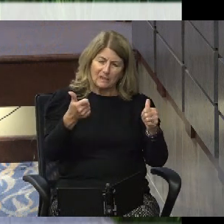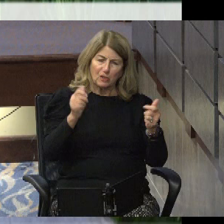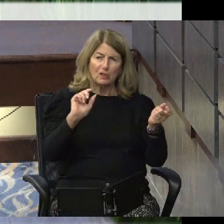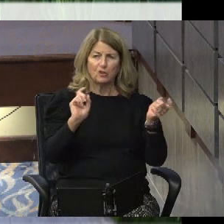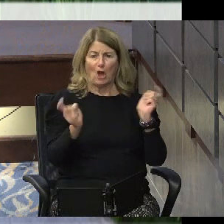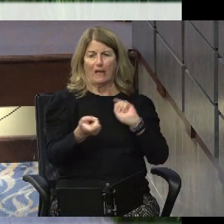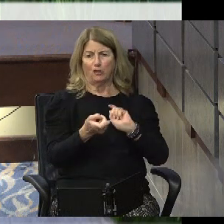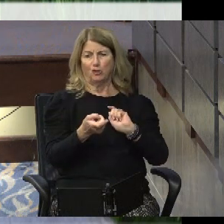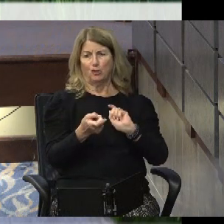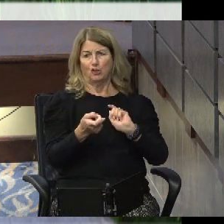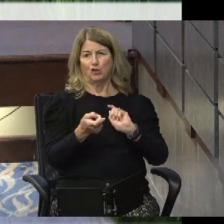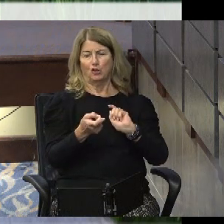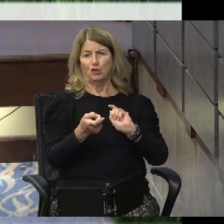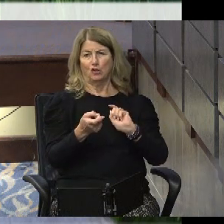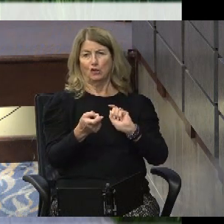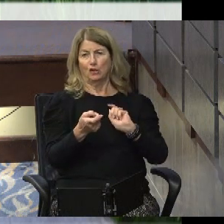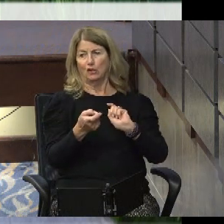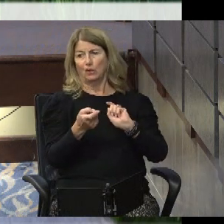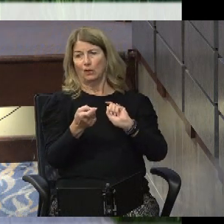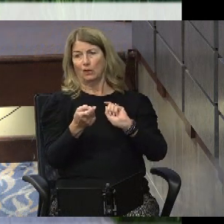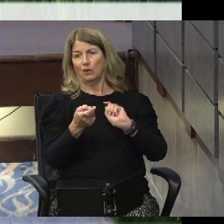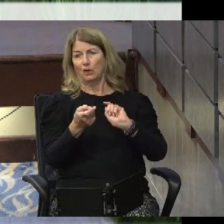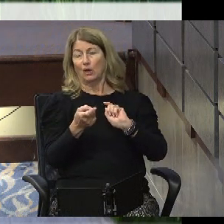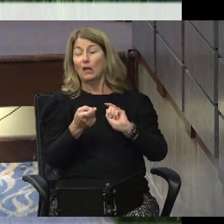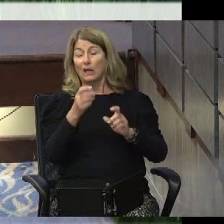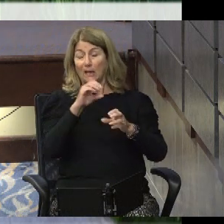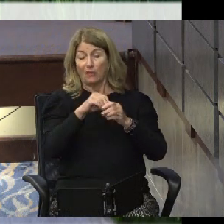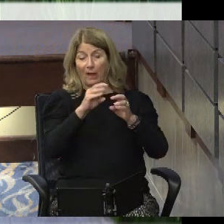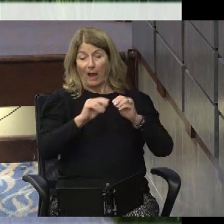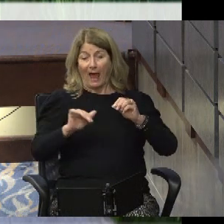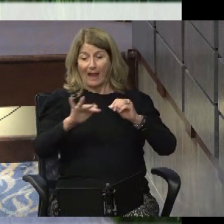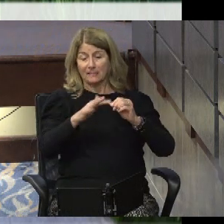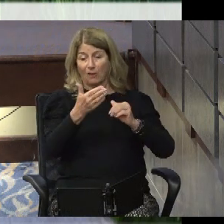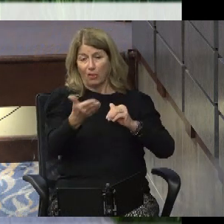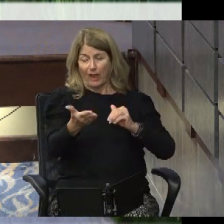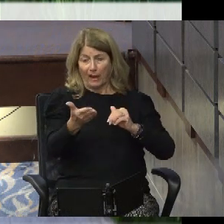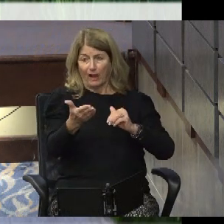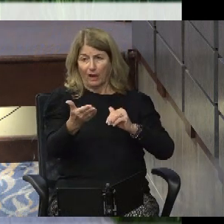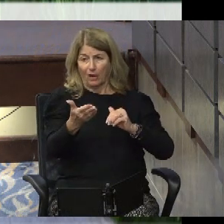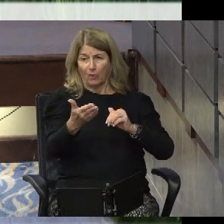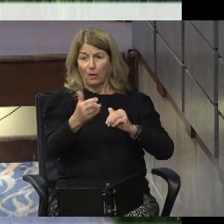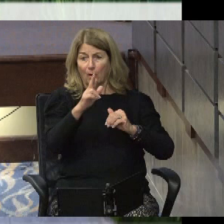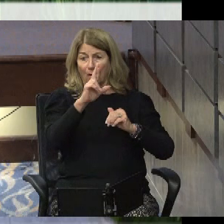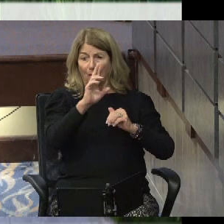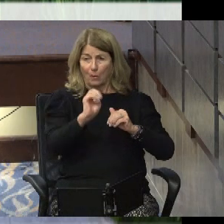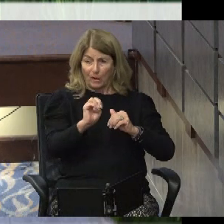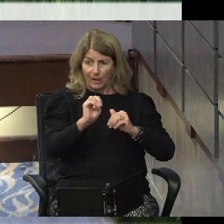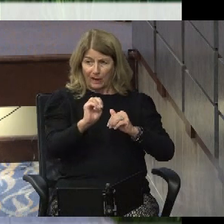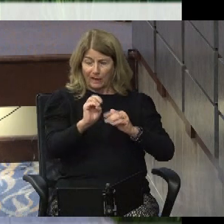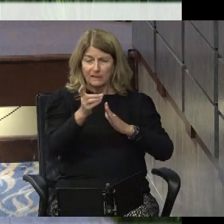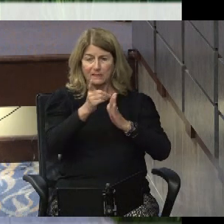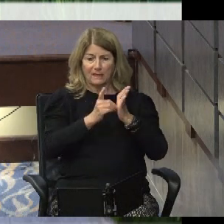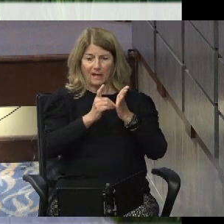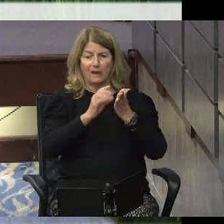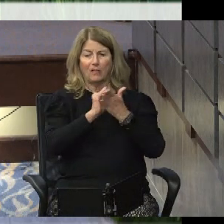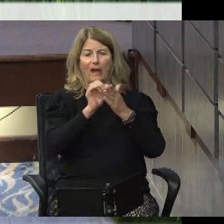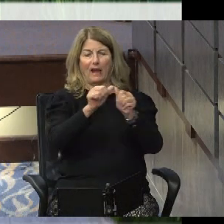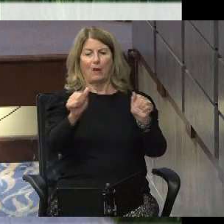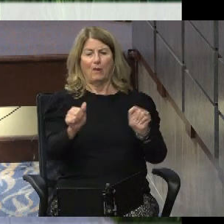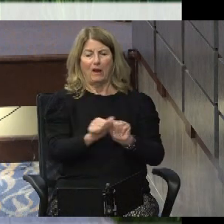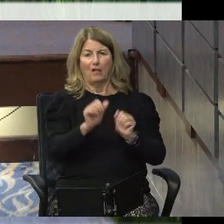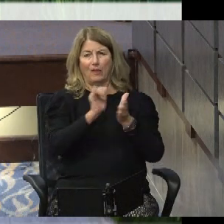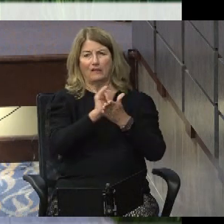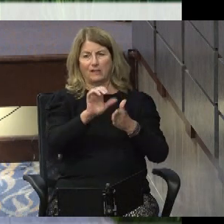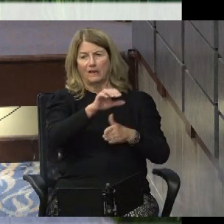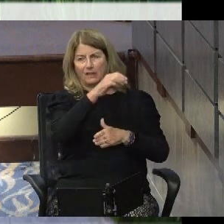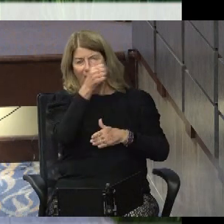in the topography, reconfiguring that cove space. This is looking at another opportunity for those gateway